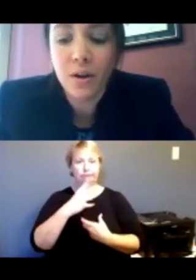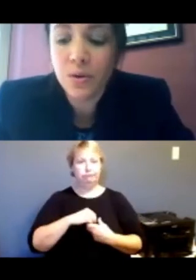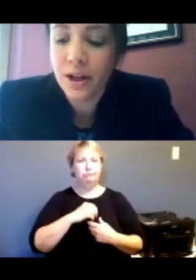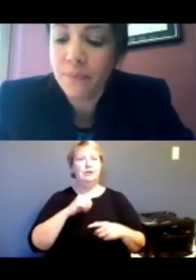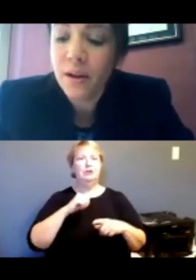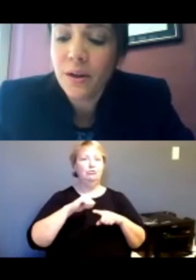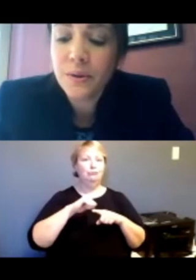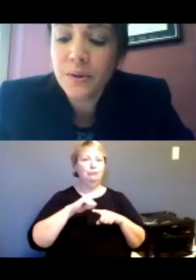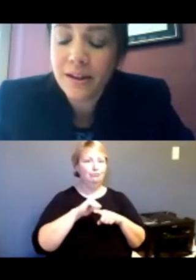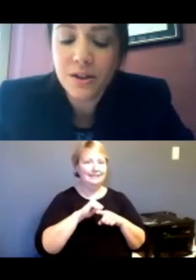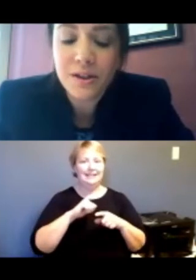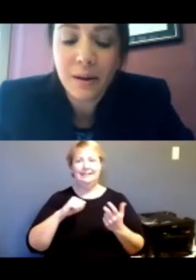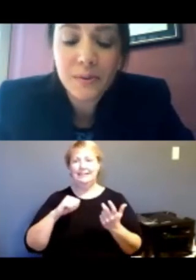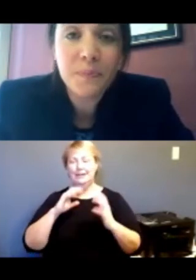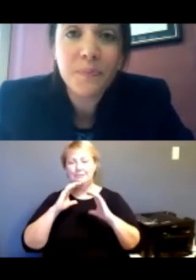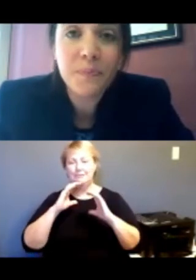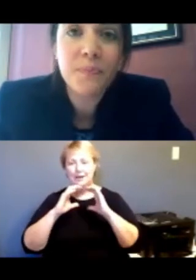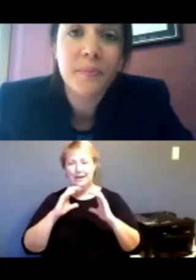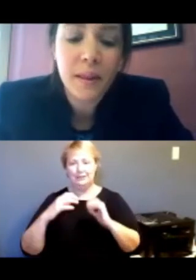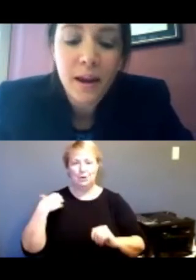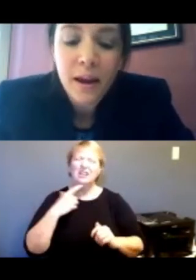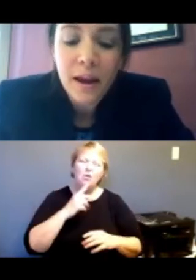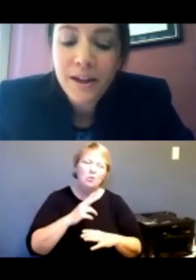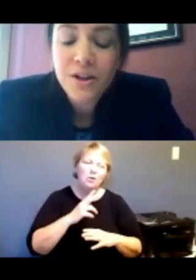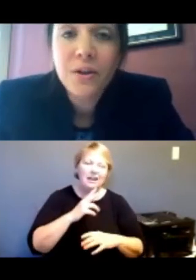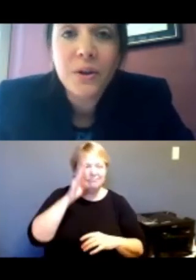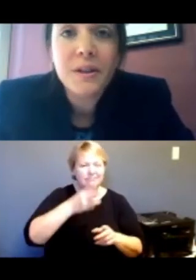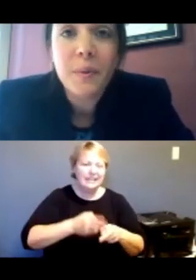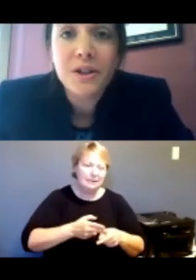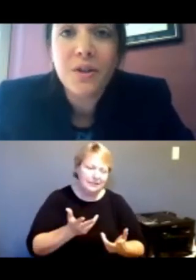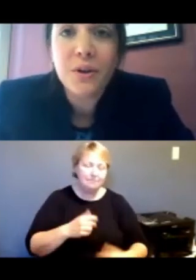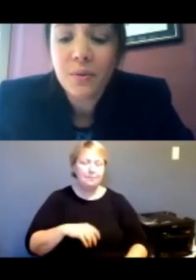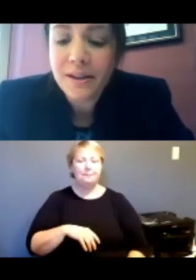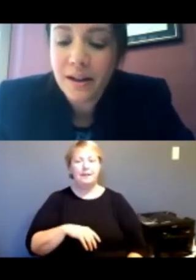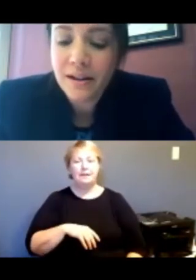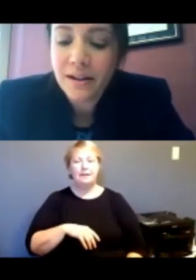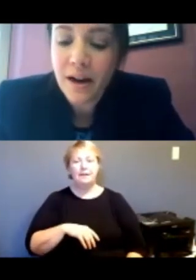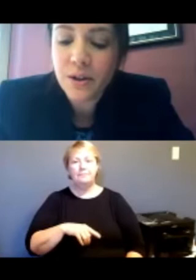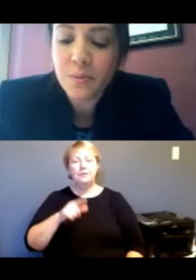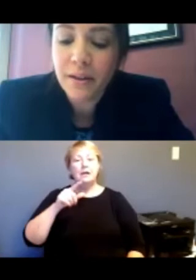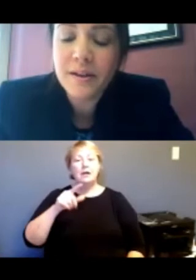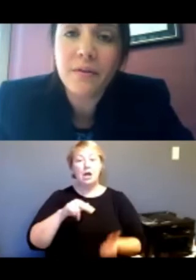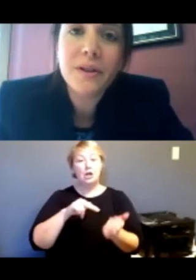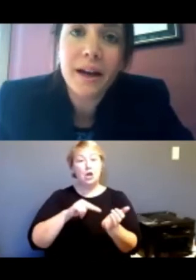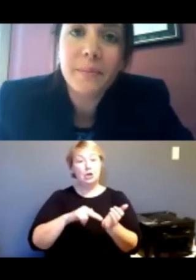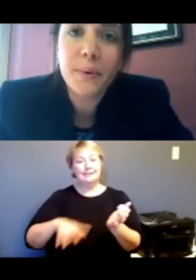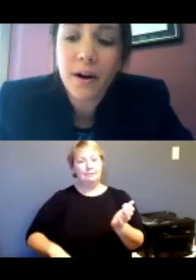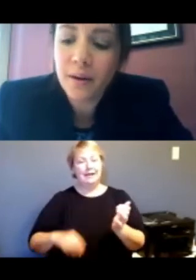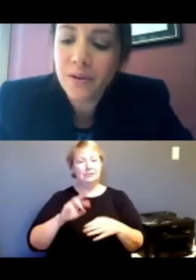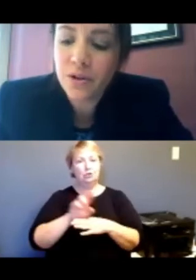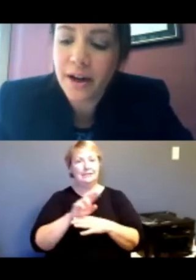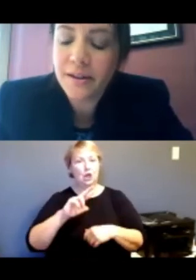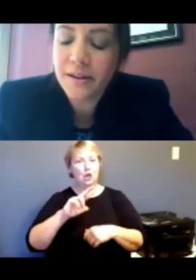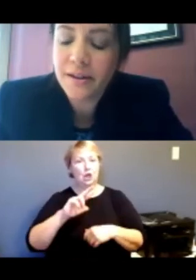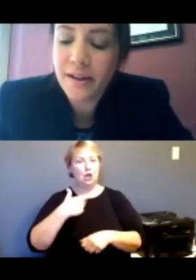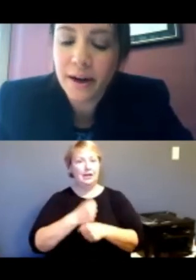communication coaching using fictitious names. Inpatient nurses paged a third-year resident, Dr. Smith, several times regarding